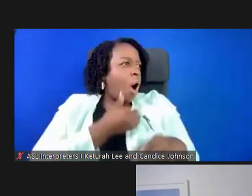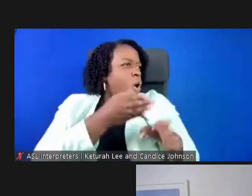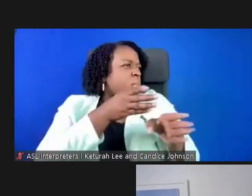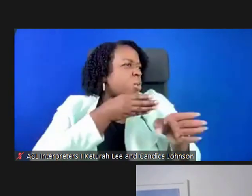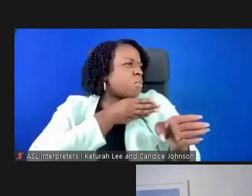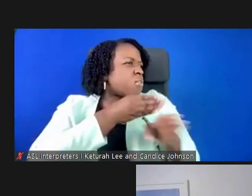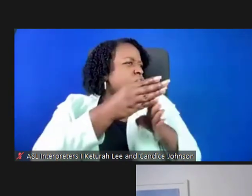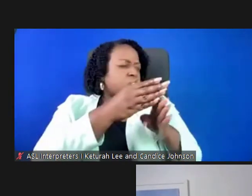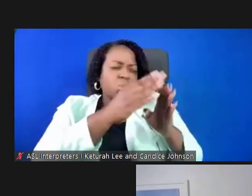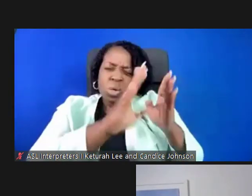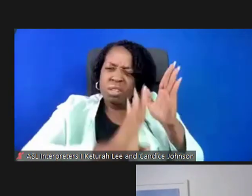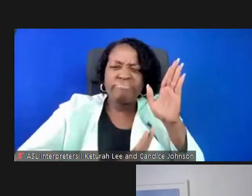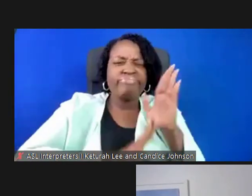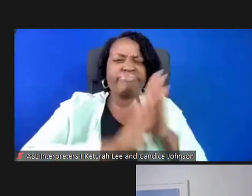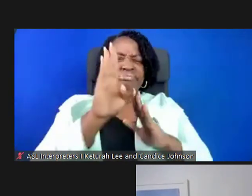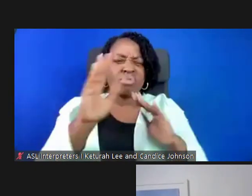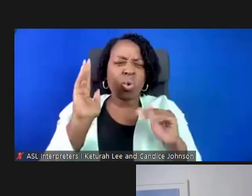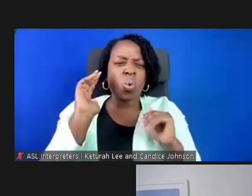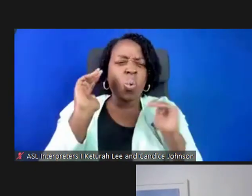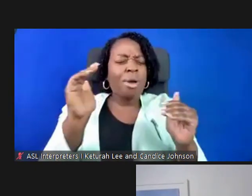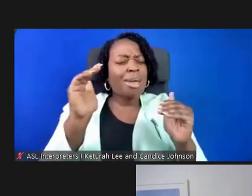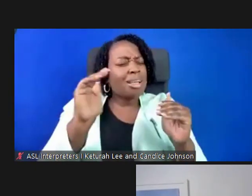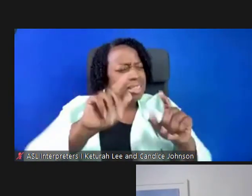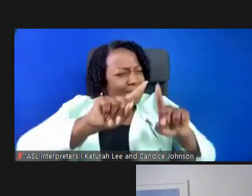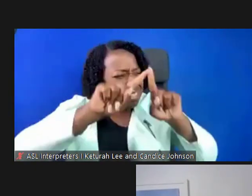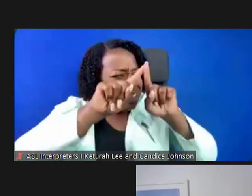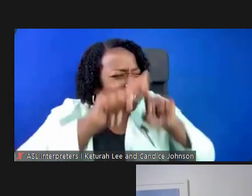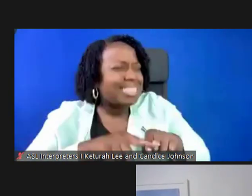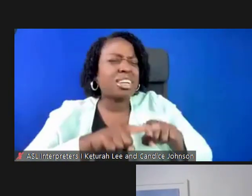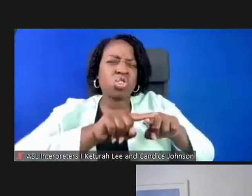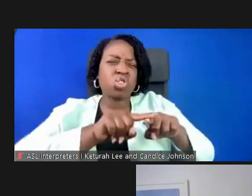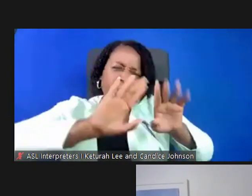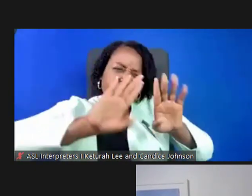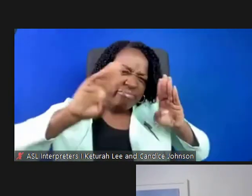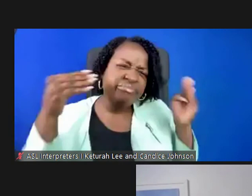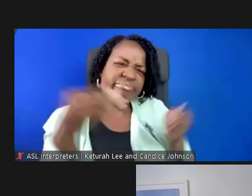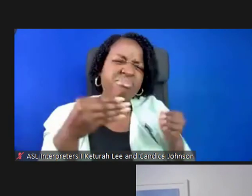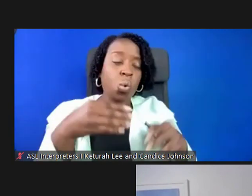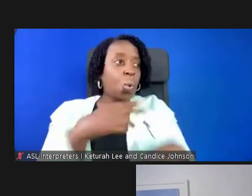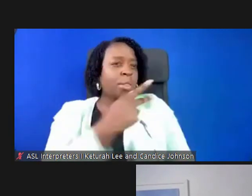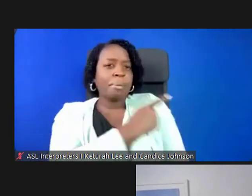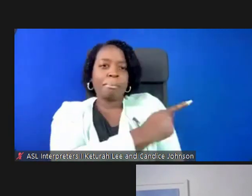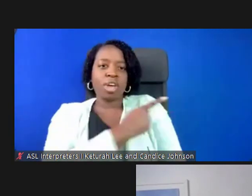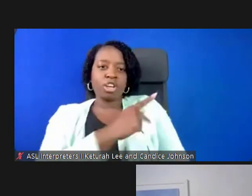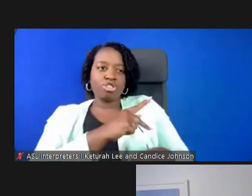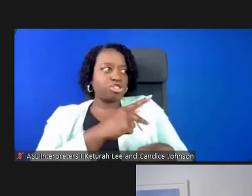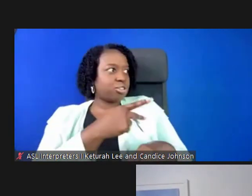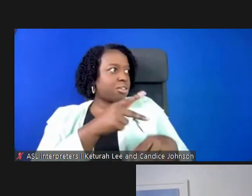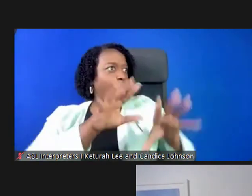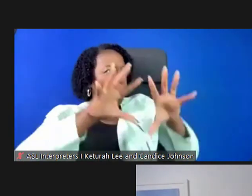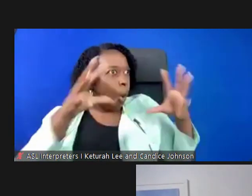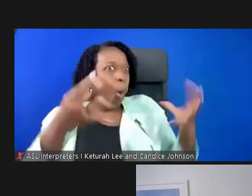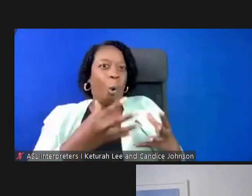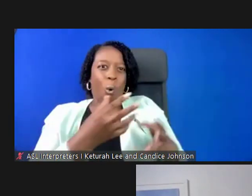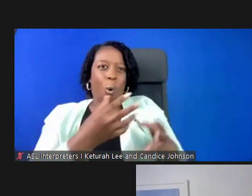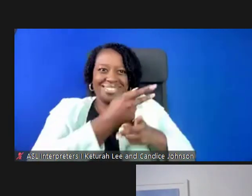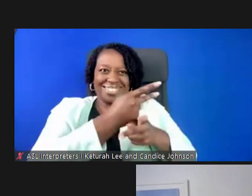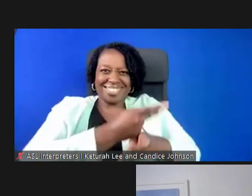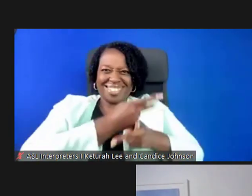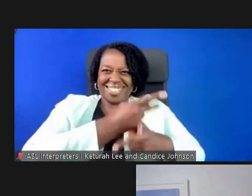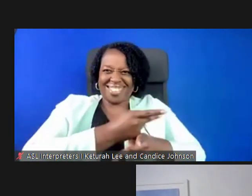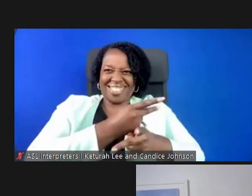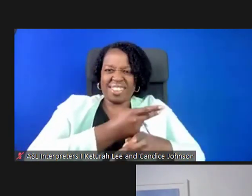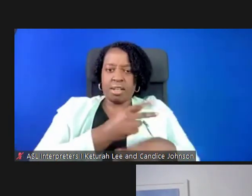importance of that patient-centered construct is really going to be helpful, because of course when you ask older adults,